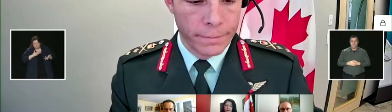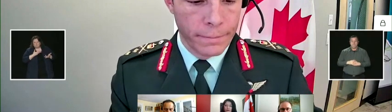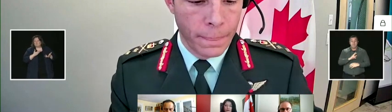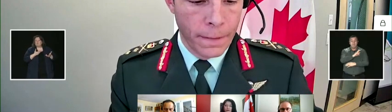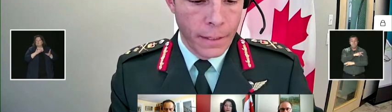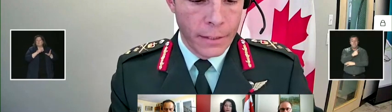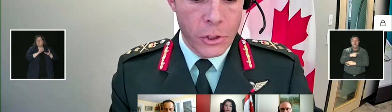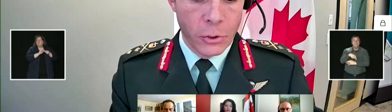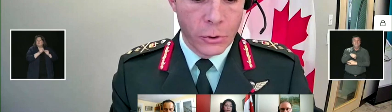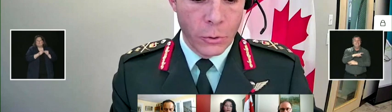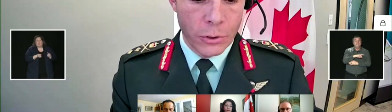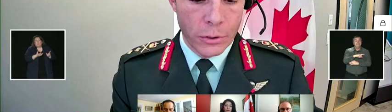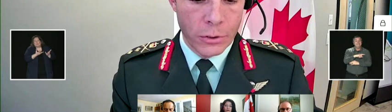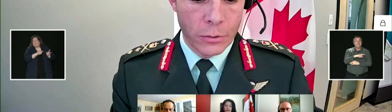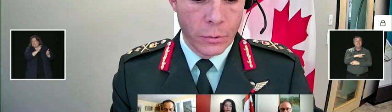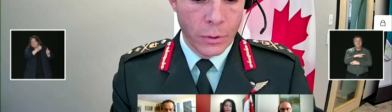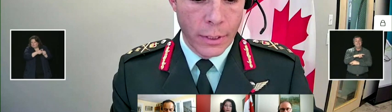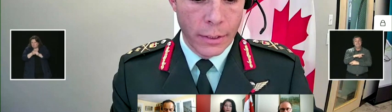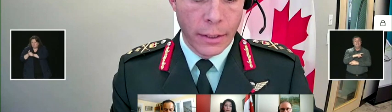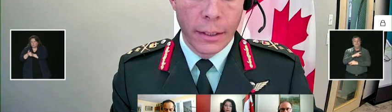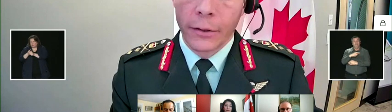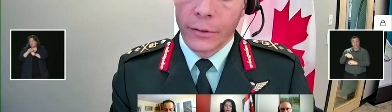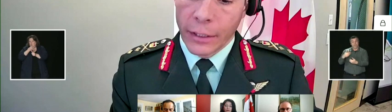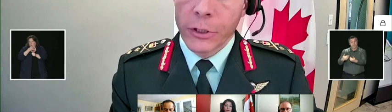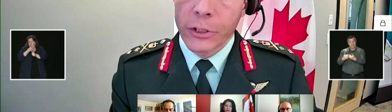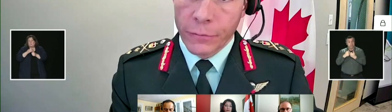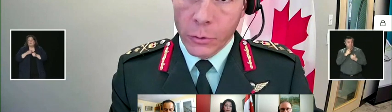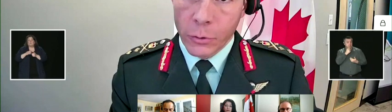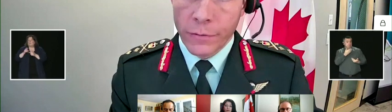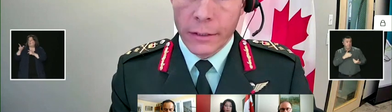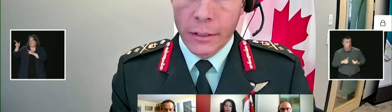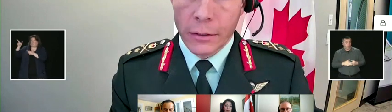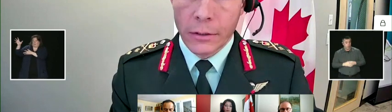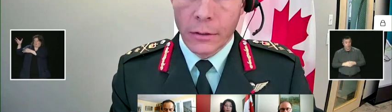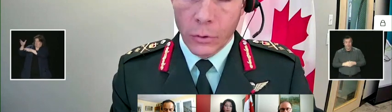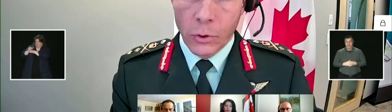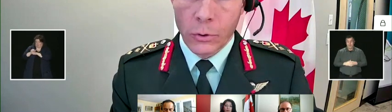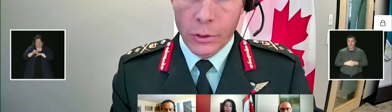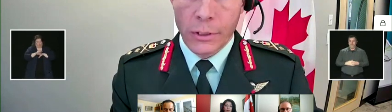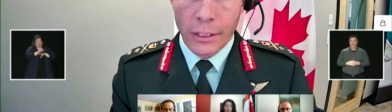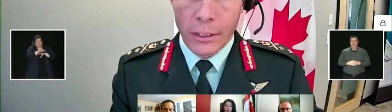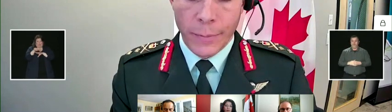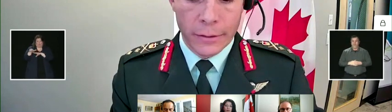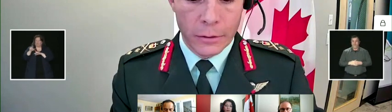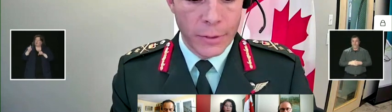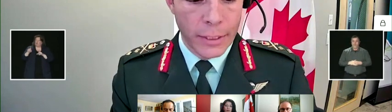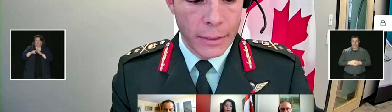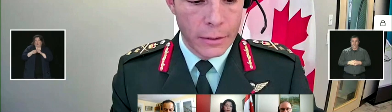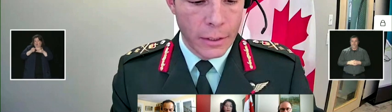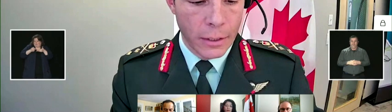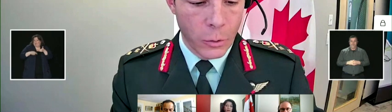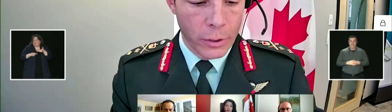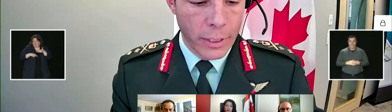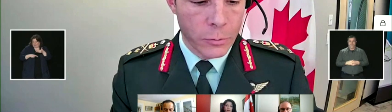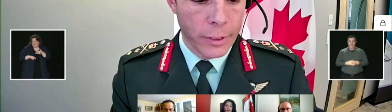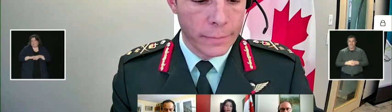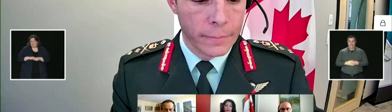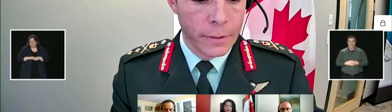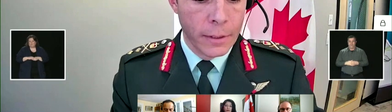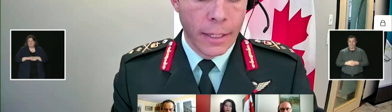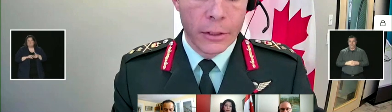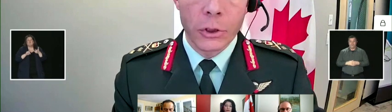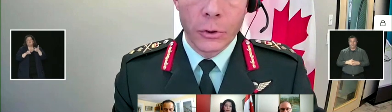shortly. Additional doses and deliveries of those vaccines, those doses are expected to begin early next